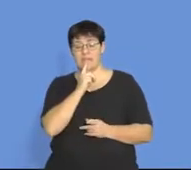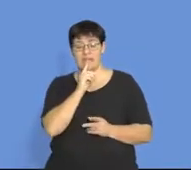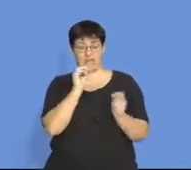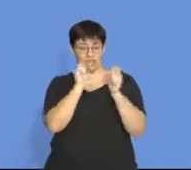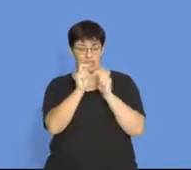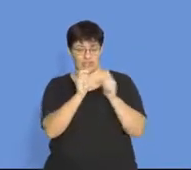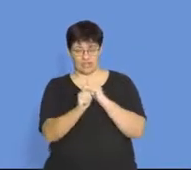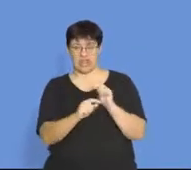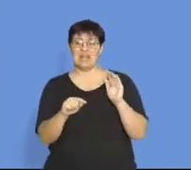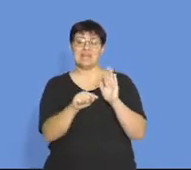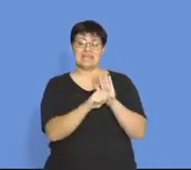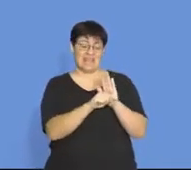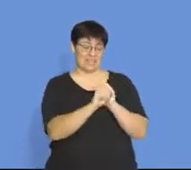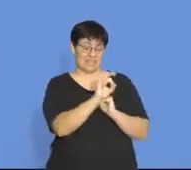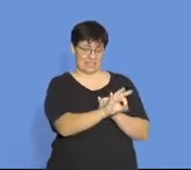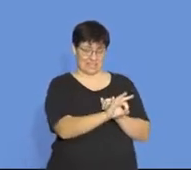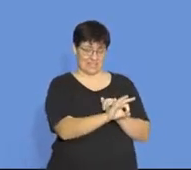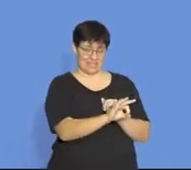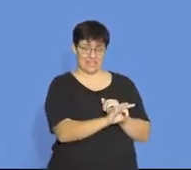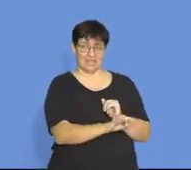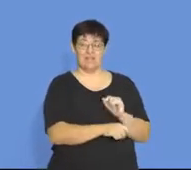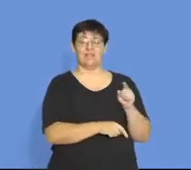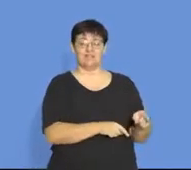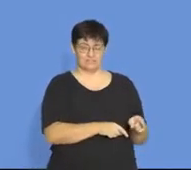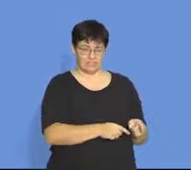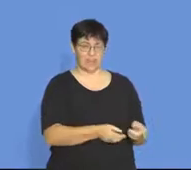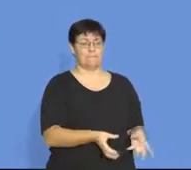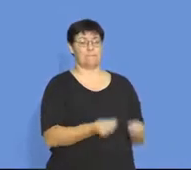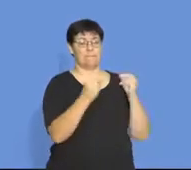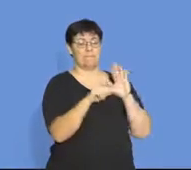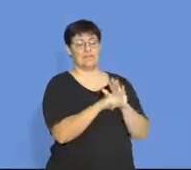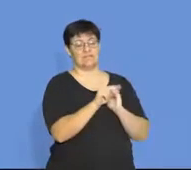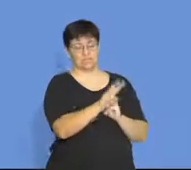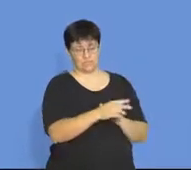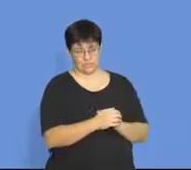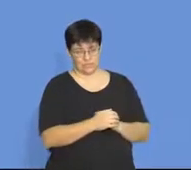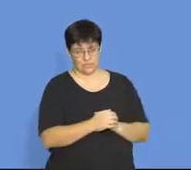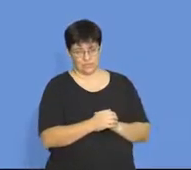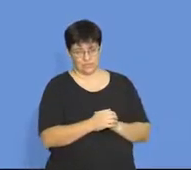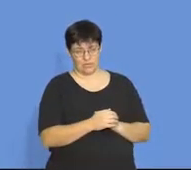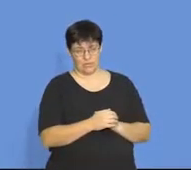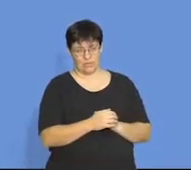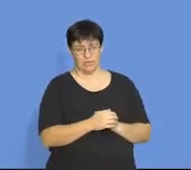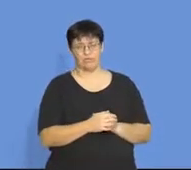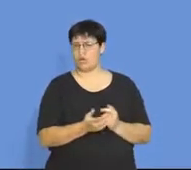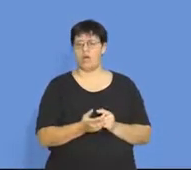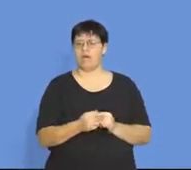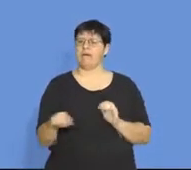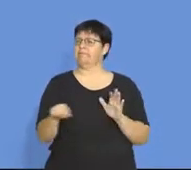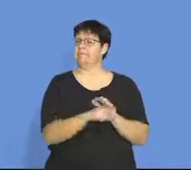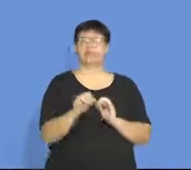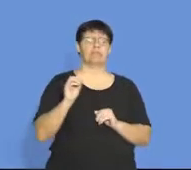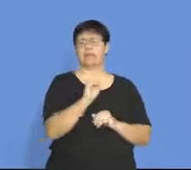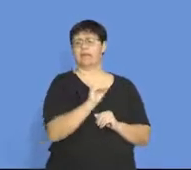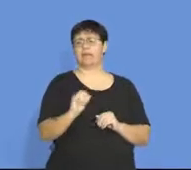you were substituting here, the negative 3 is the one that gave us the negative 2. So you don't now just take